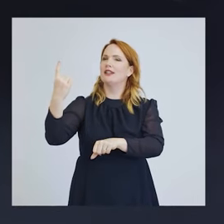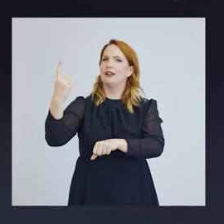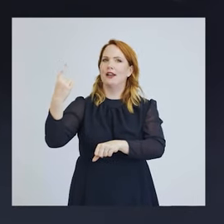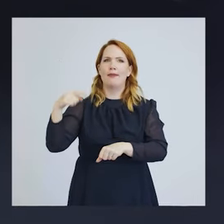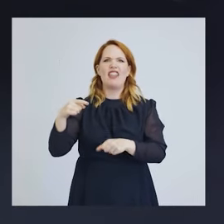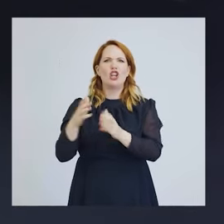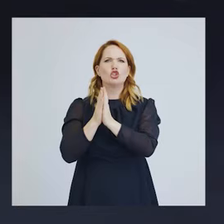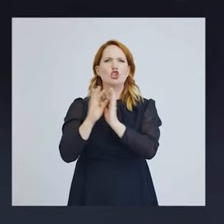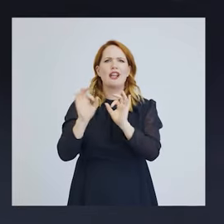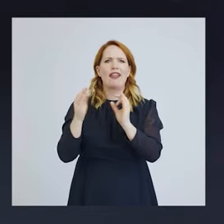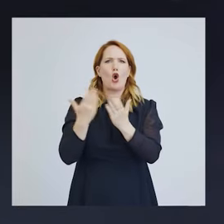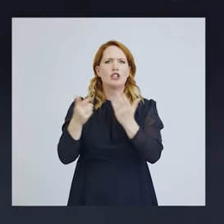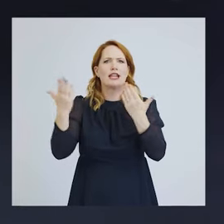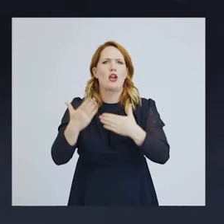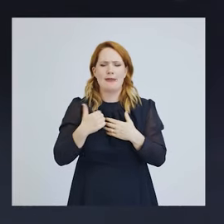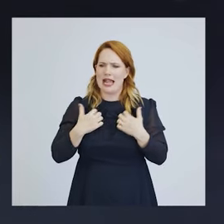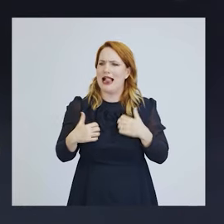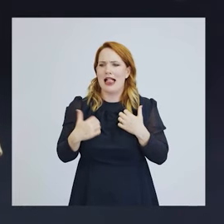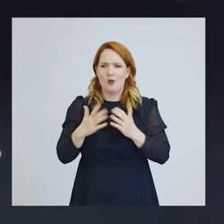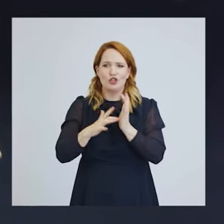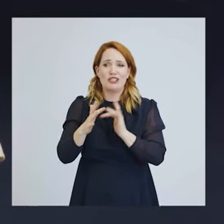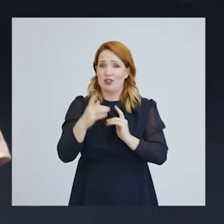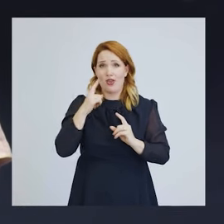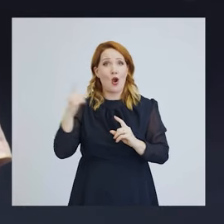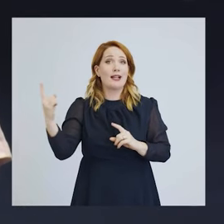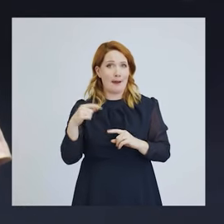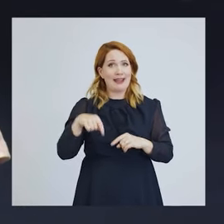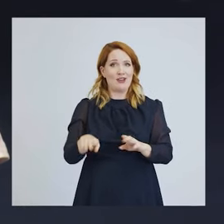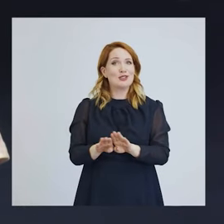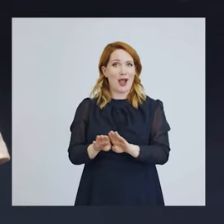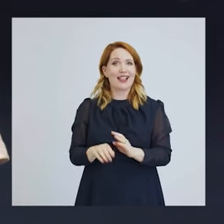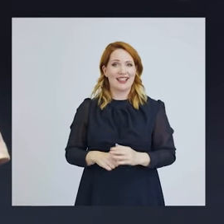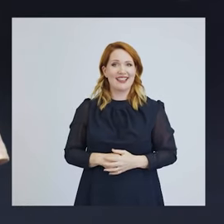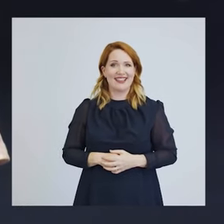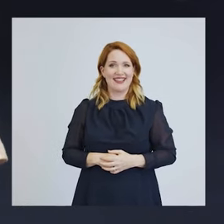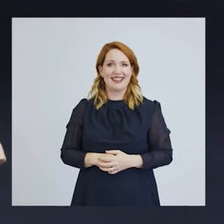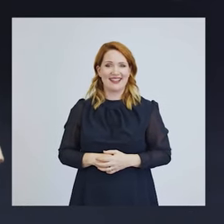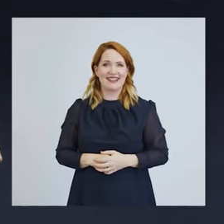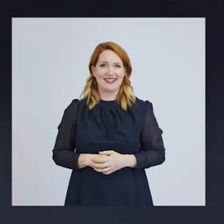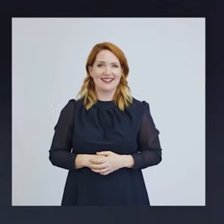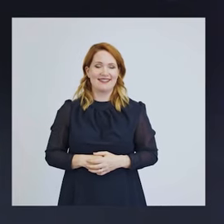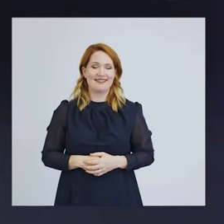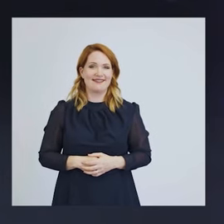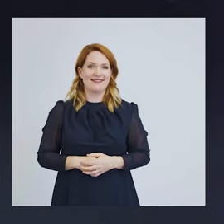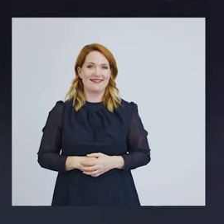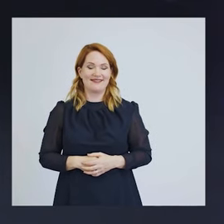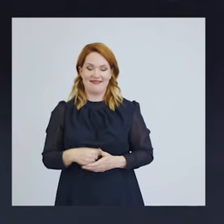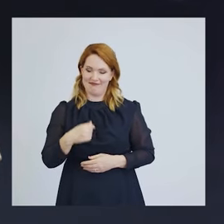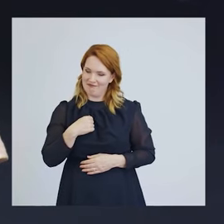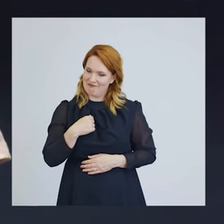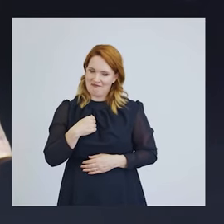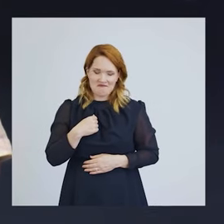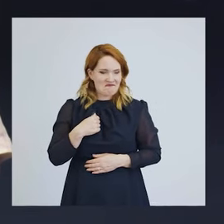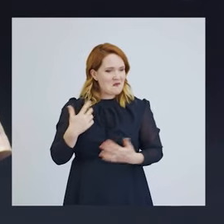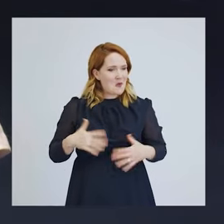church this morning and gave my life to God. But the church isn't on tonight and I'm so hungry for Jesus. So I just decided to come here as